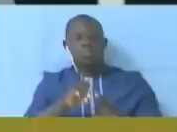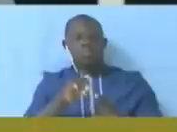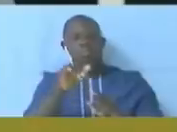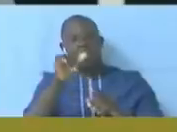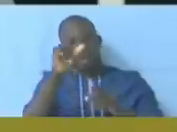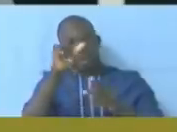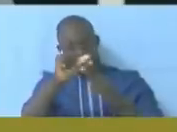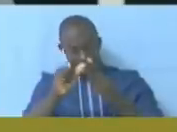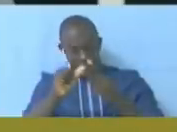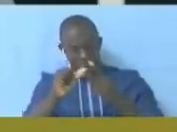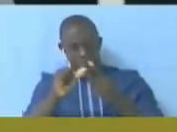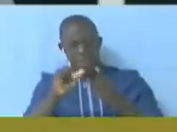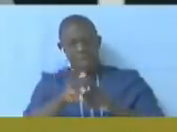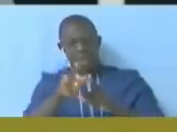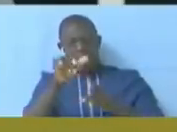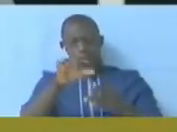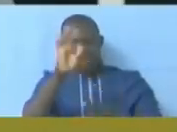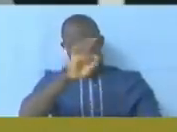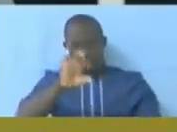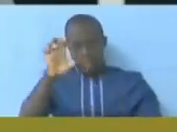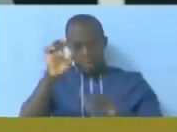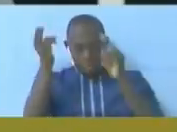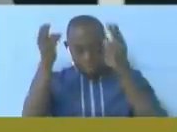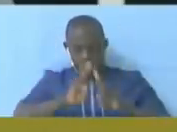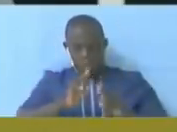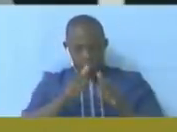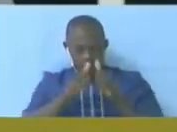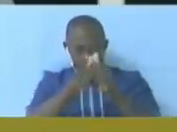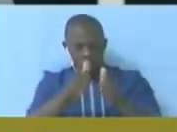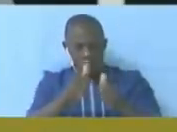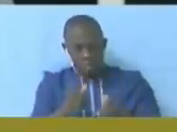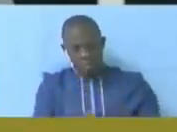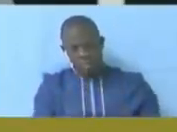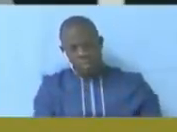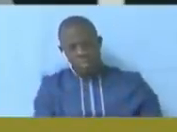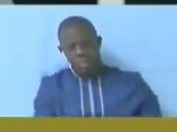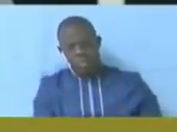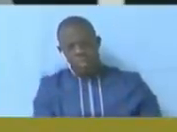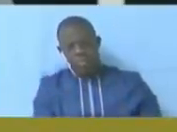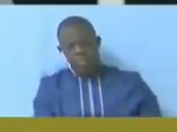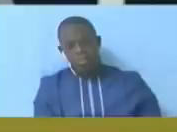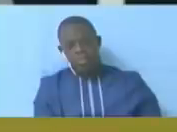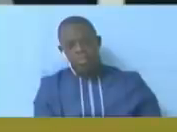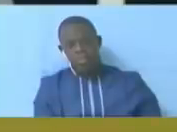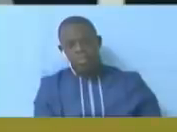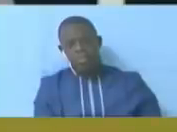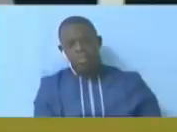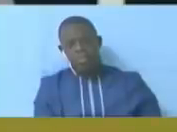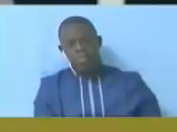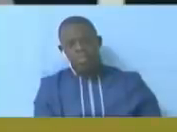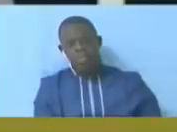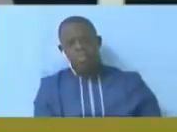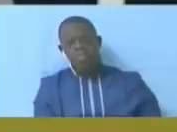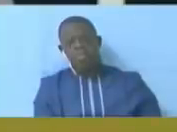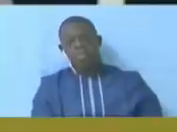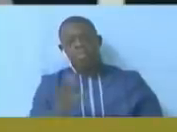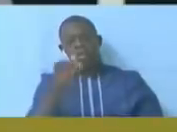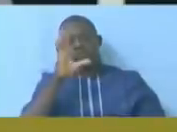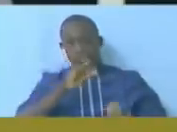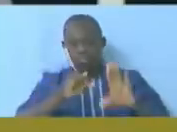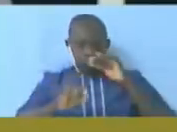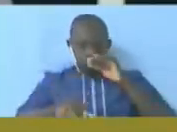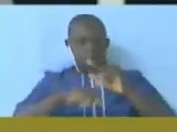Act. Komi Yafonya min Lua Mialonko Walebe Marari Nyung Commissiono Tamanyala. Does mention healing